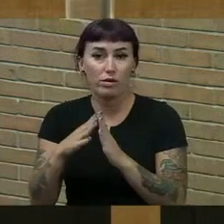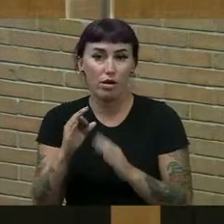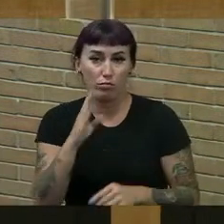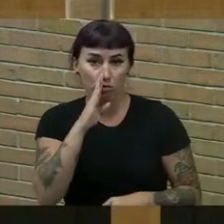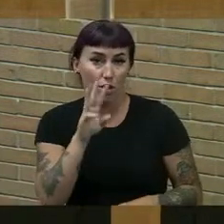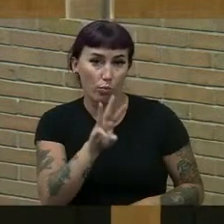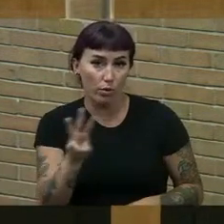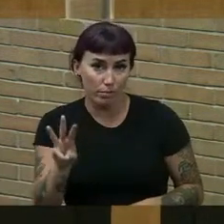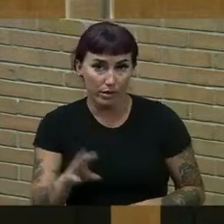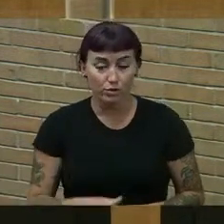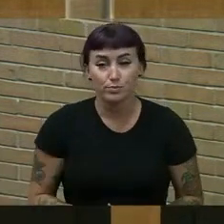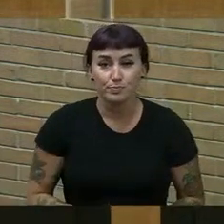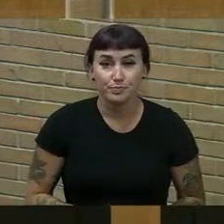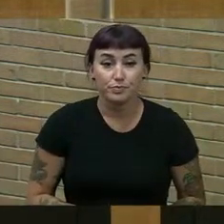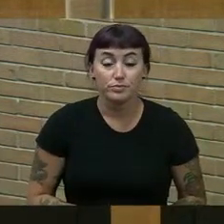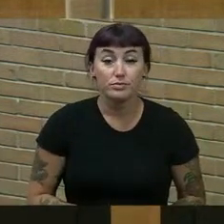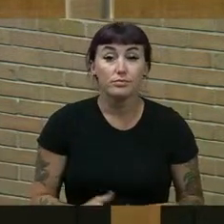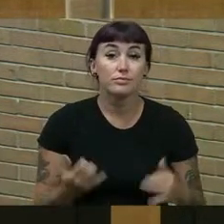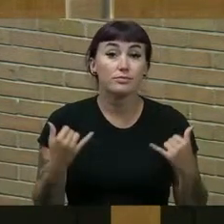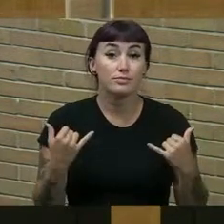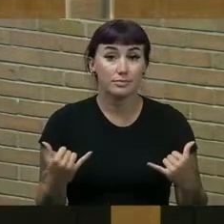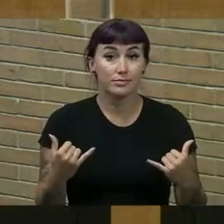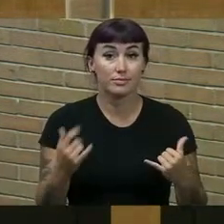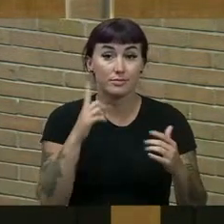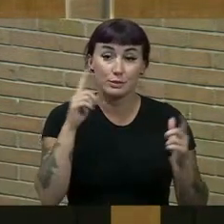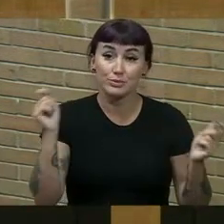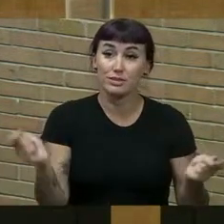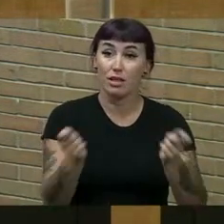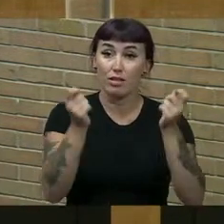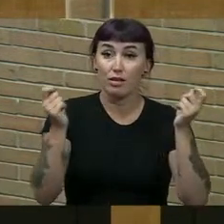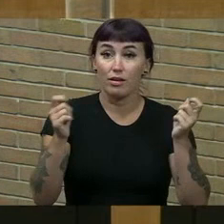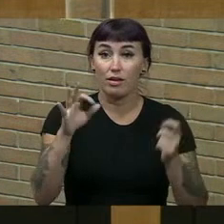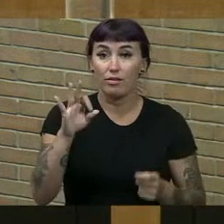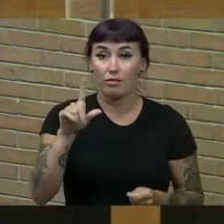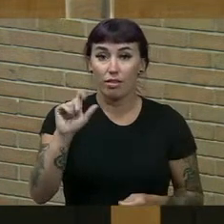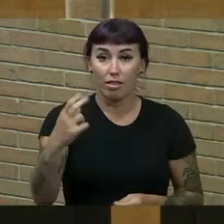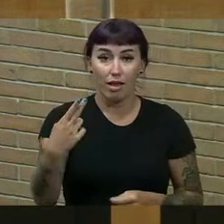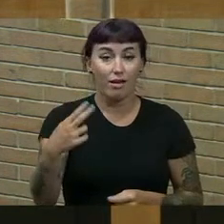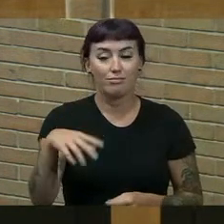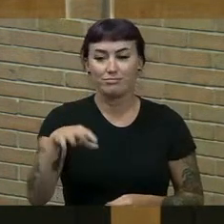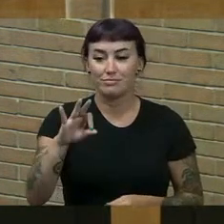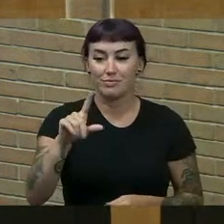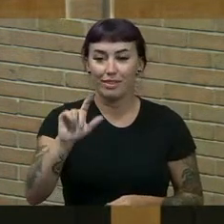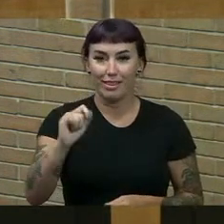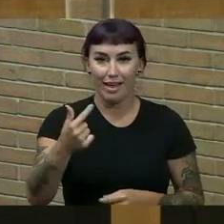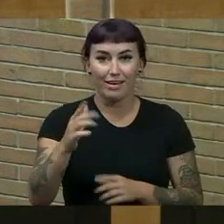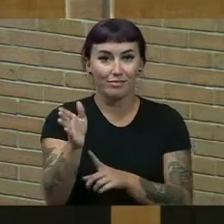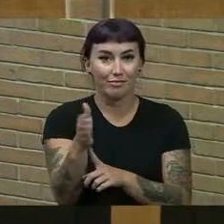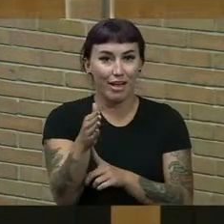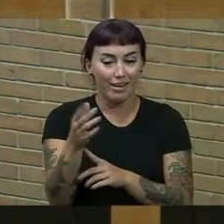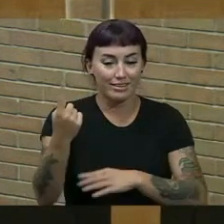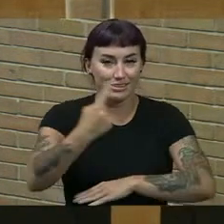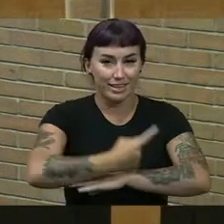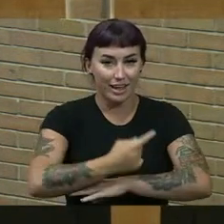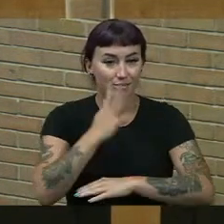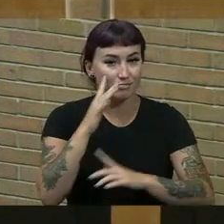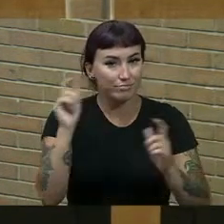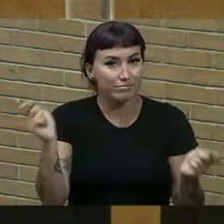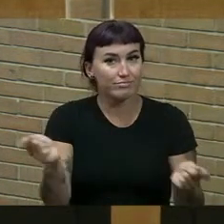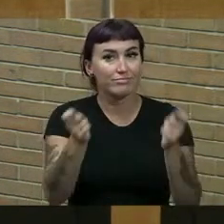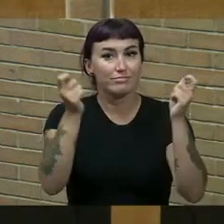webpage. Now today we celebrate Flag Day, a day that we celebrate